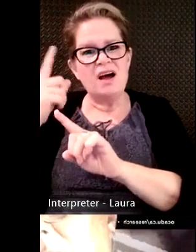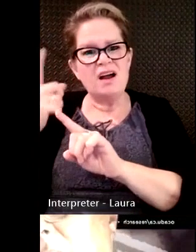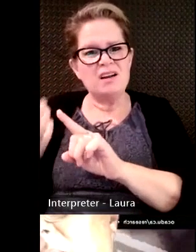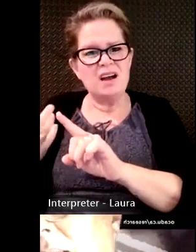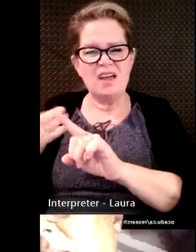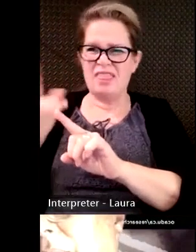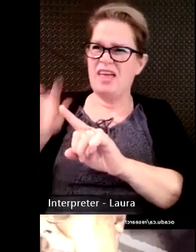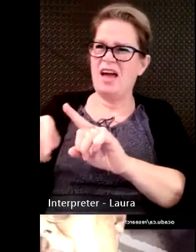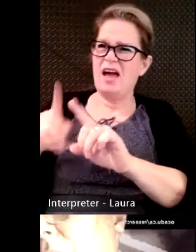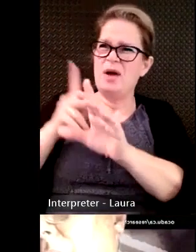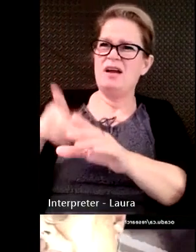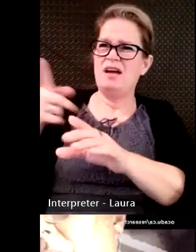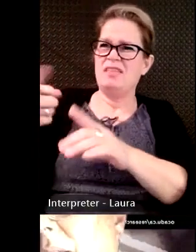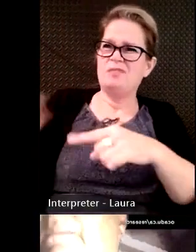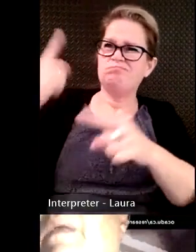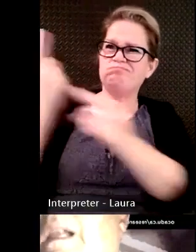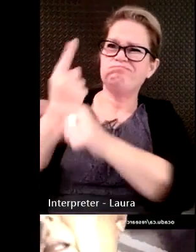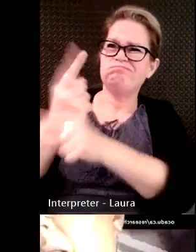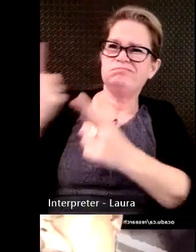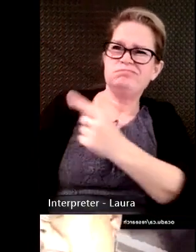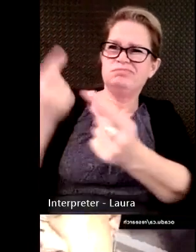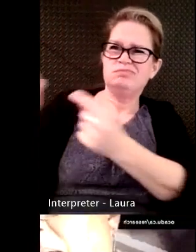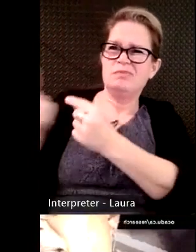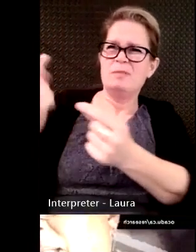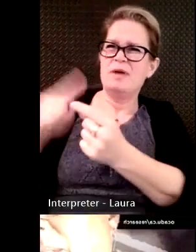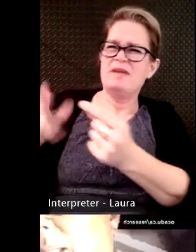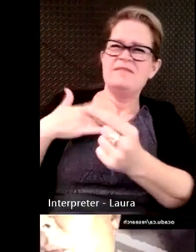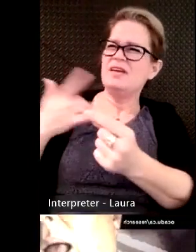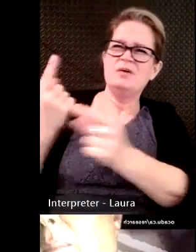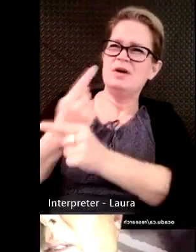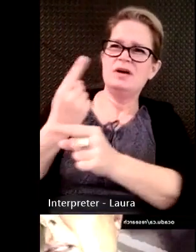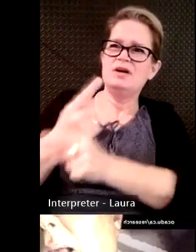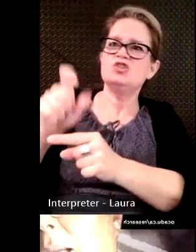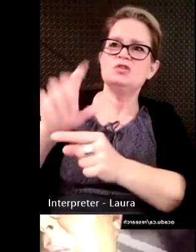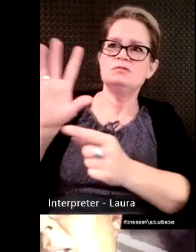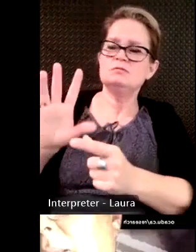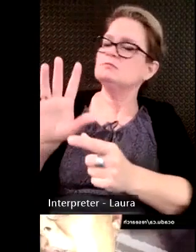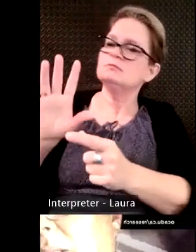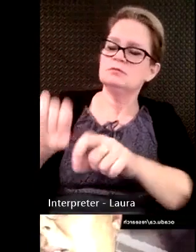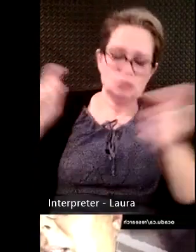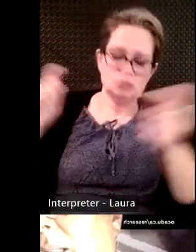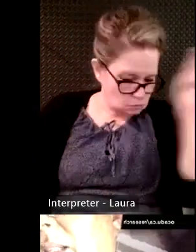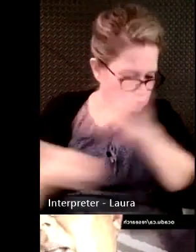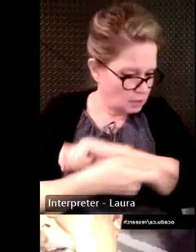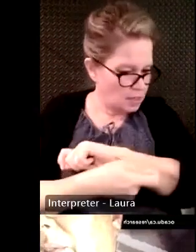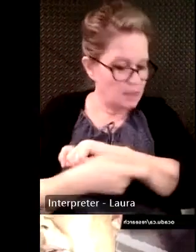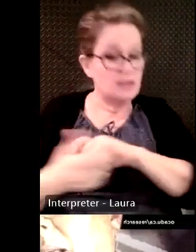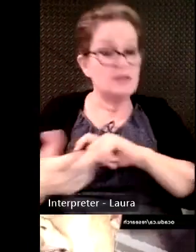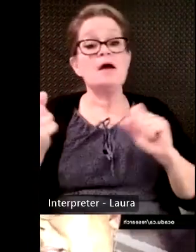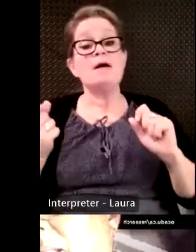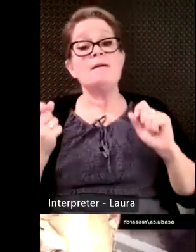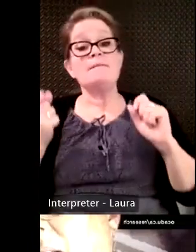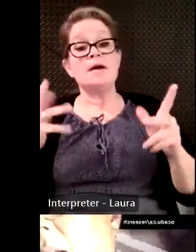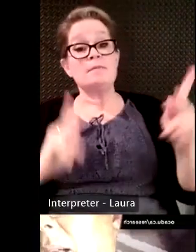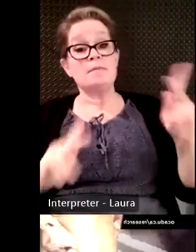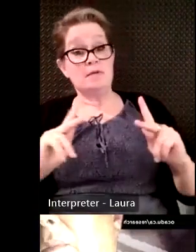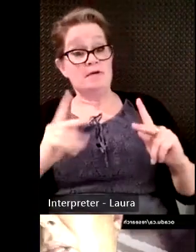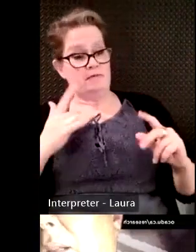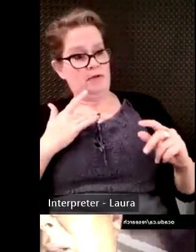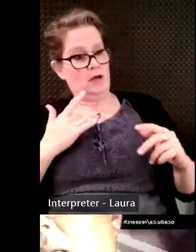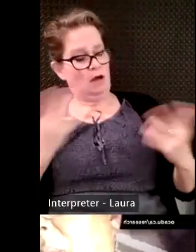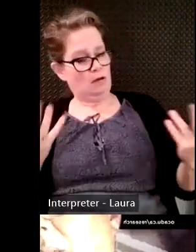Pyapsna Samarasinha further notes, many abled activists will happily add ableism to the list of stuff they're against.